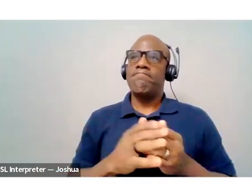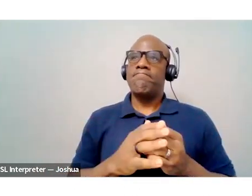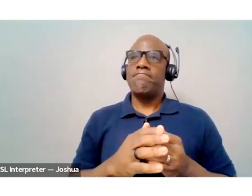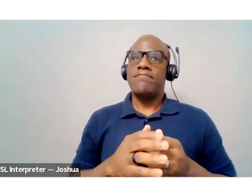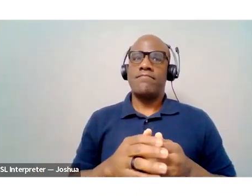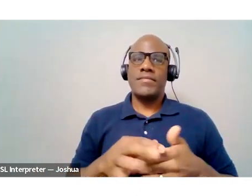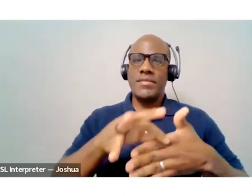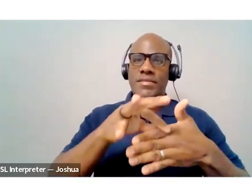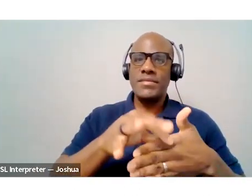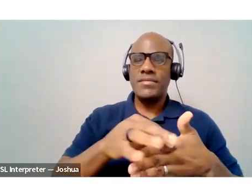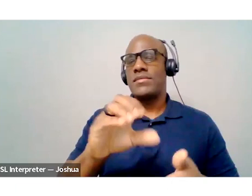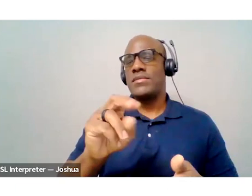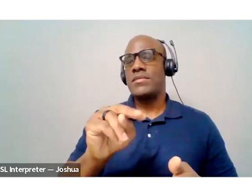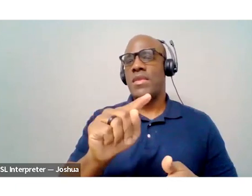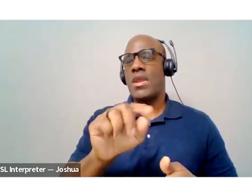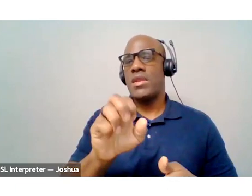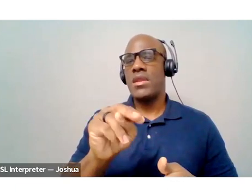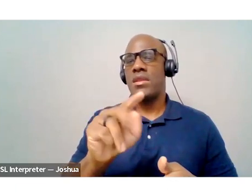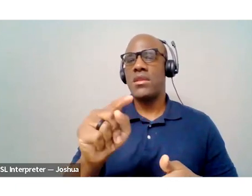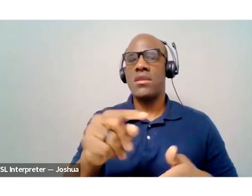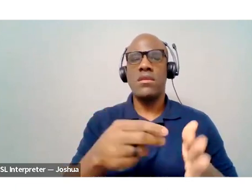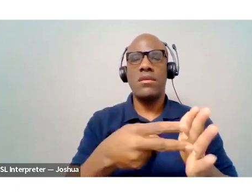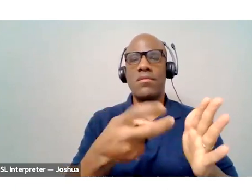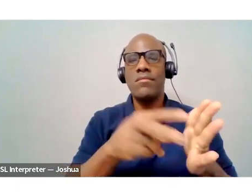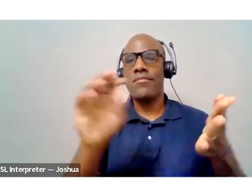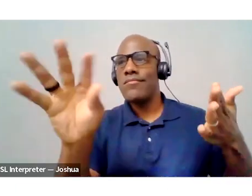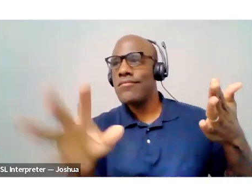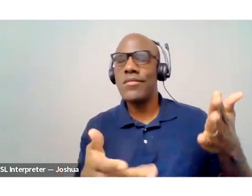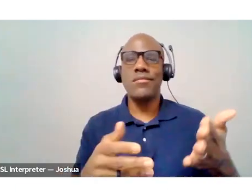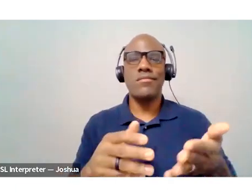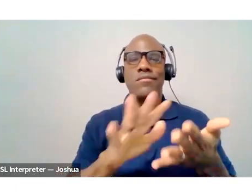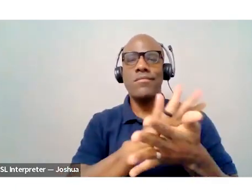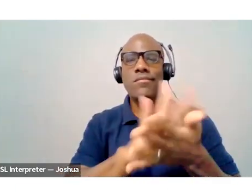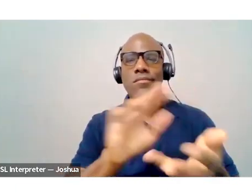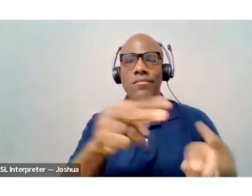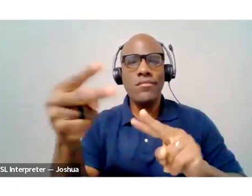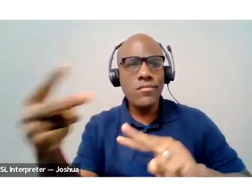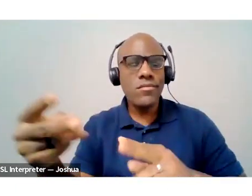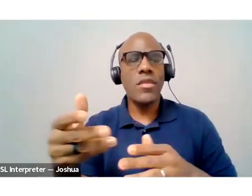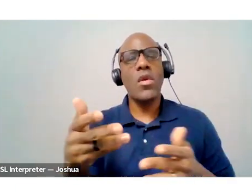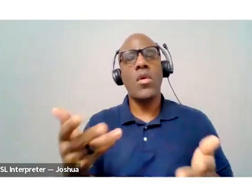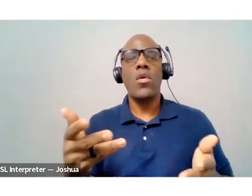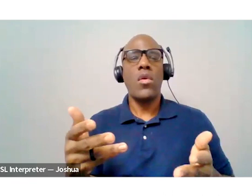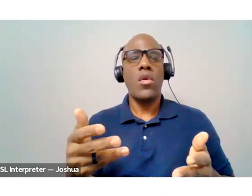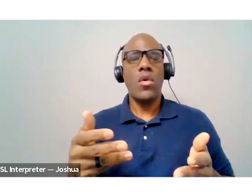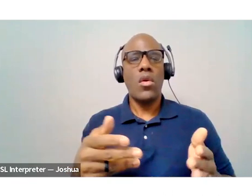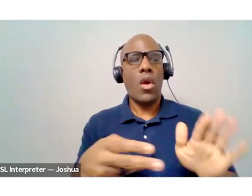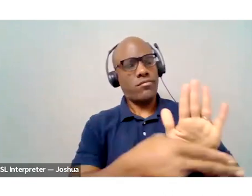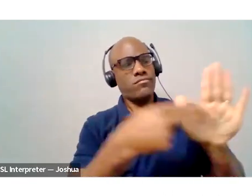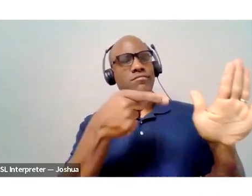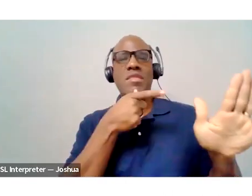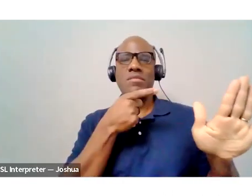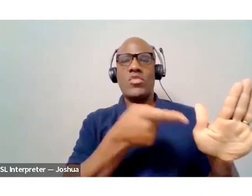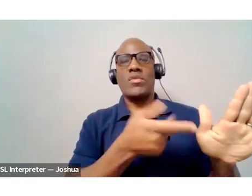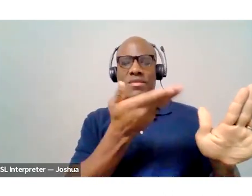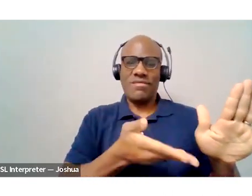content is extracted or misappropriated or misattributed, there